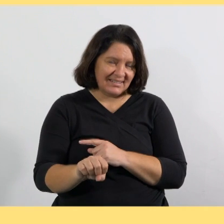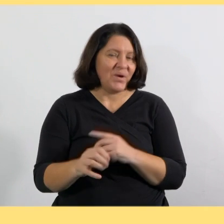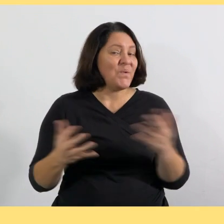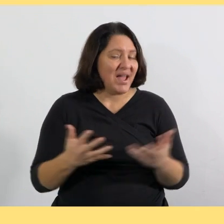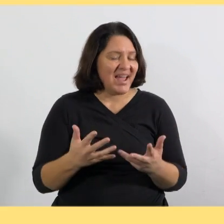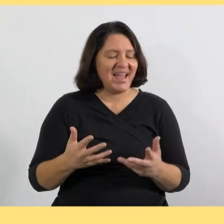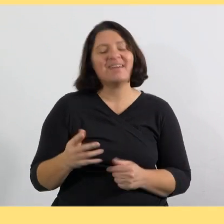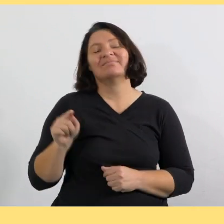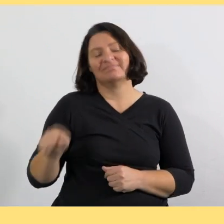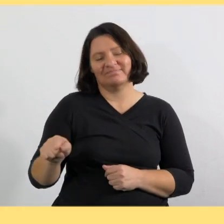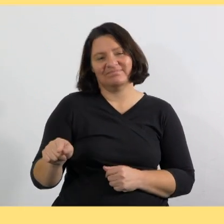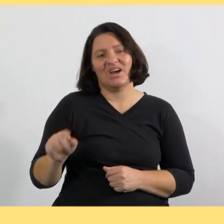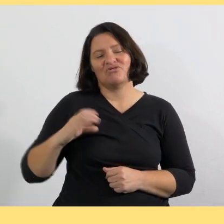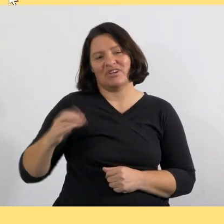side,